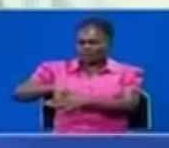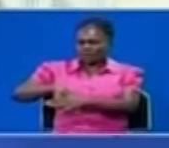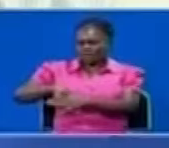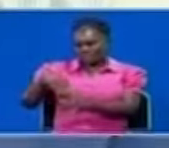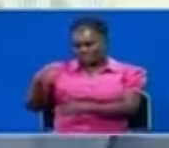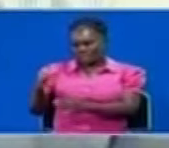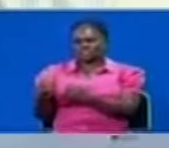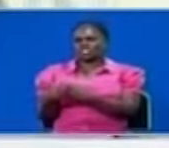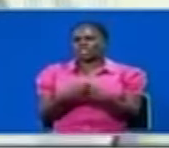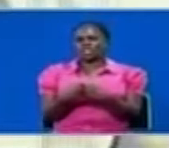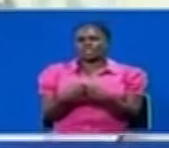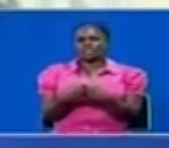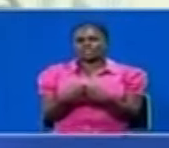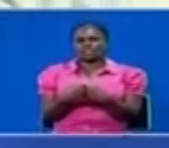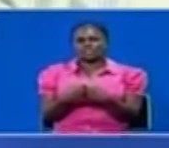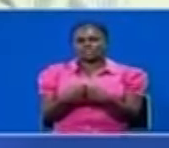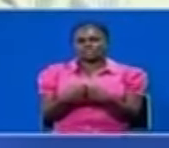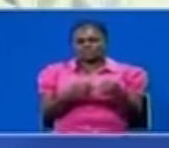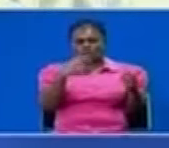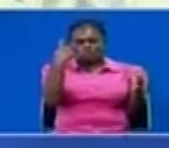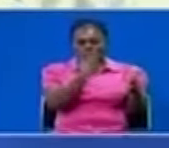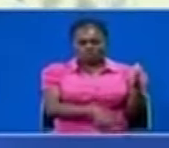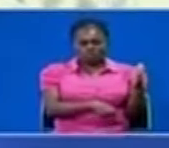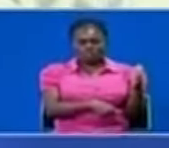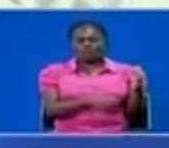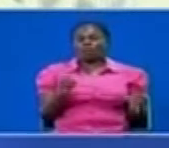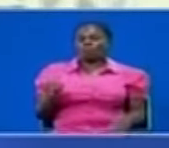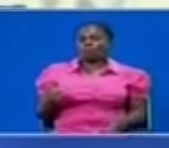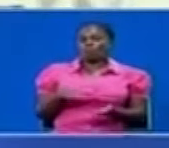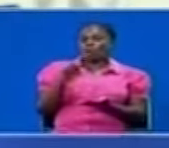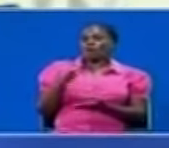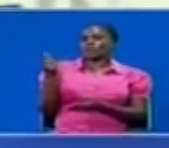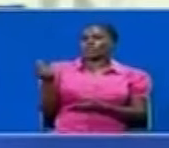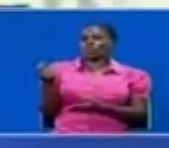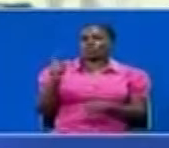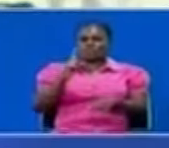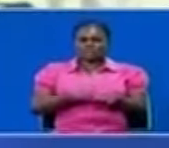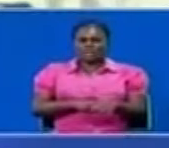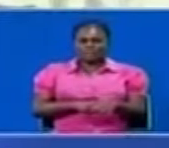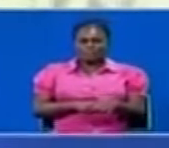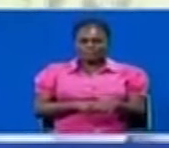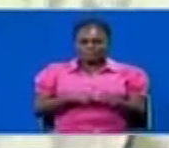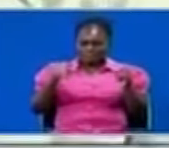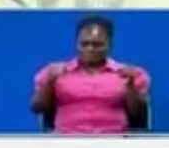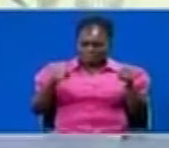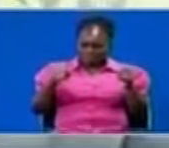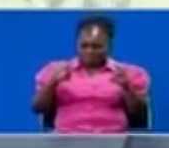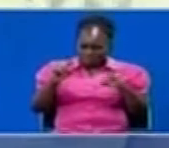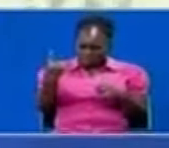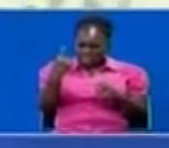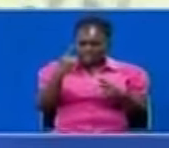is where the challenge is, and it's going to cost us a little bit more during the initiation